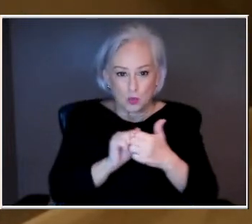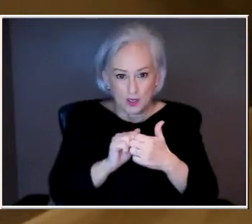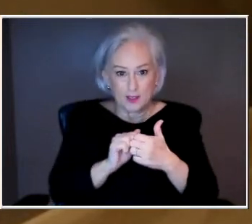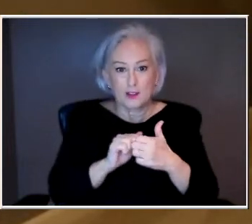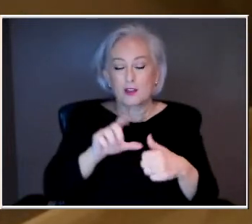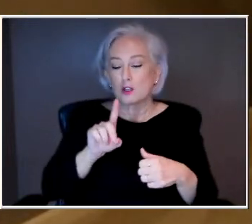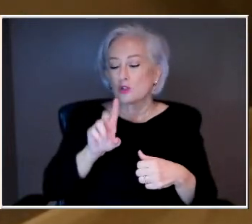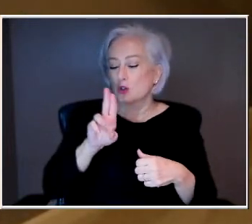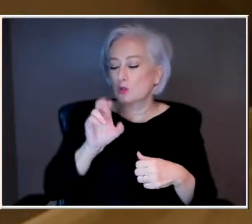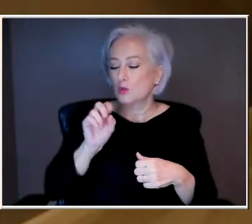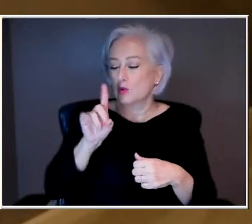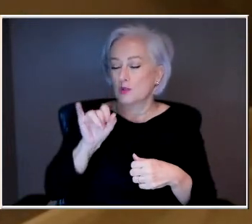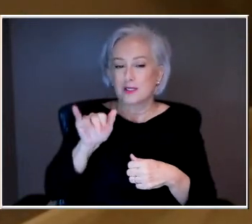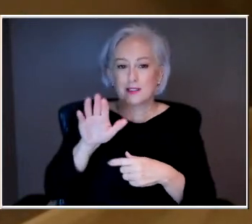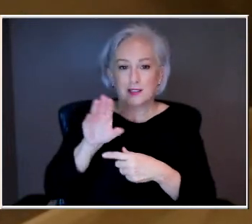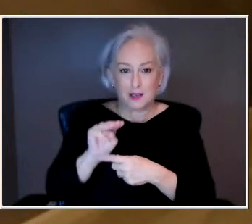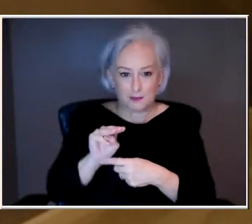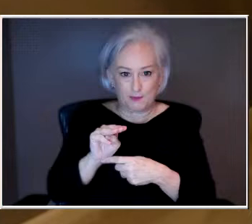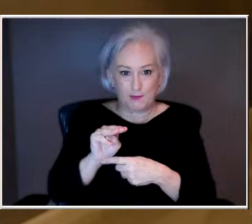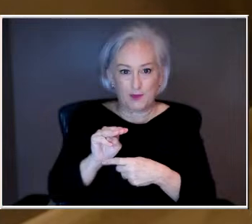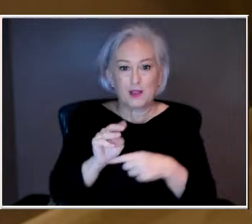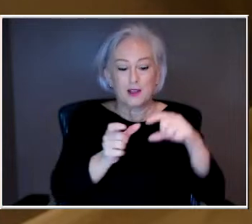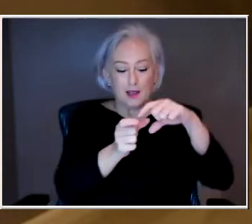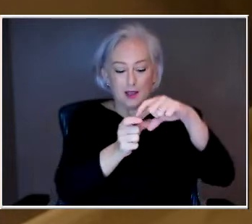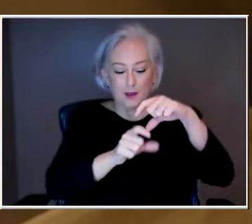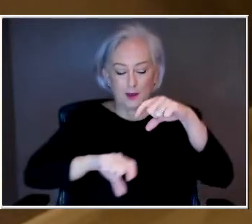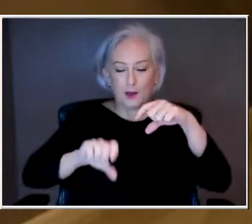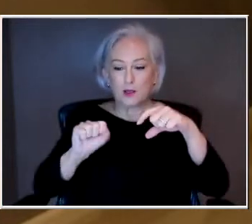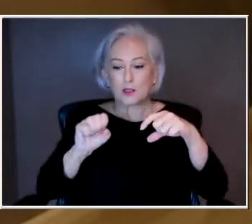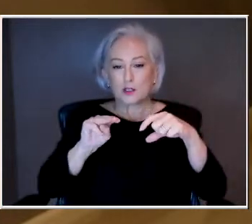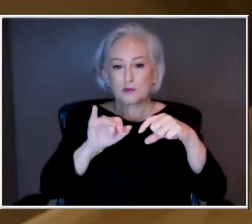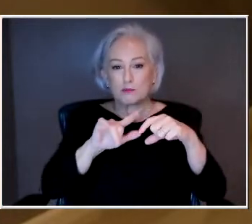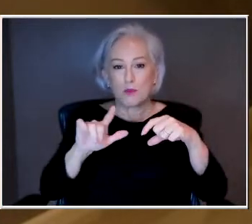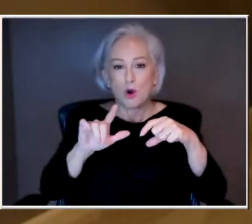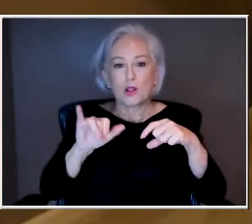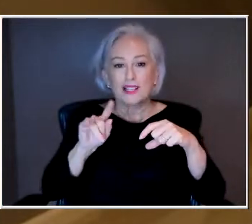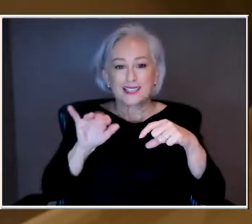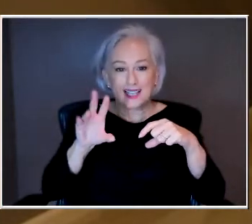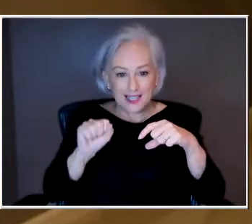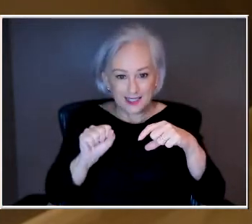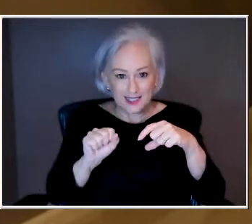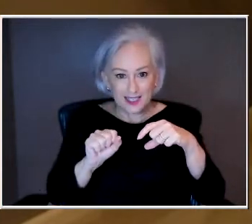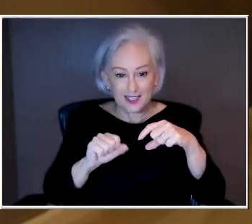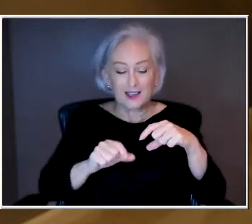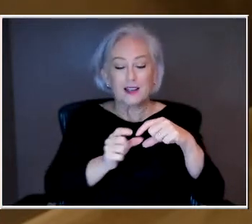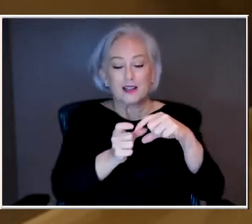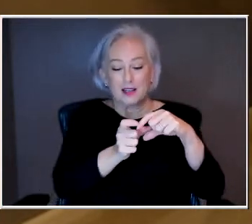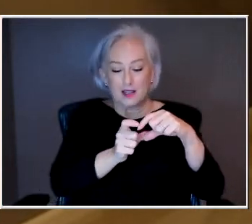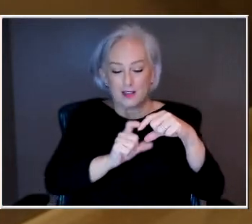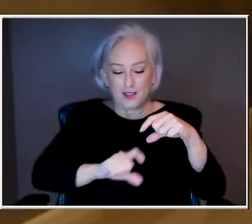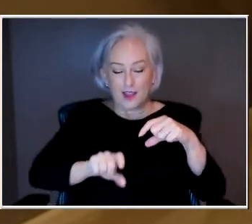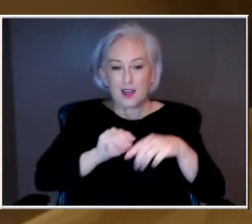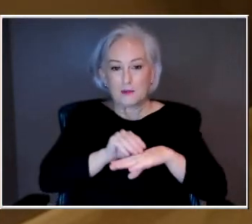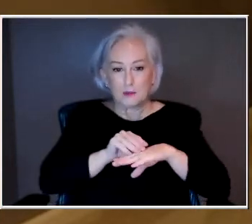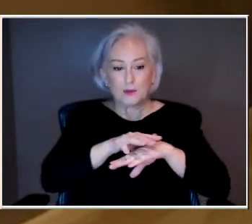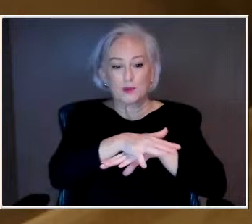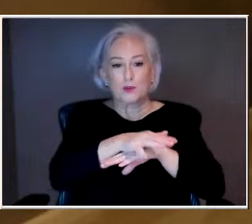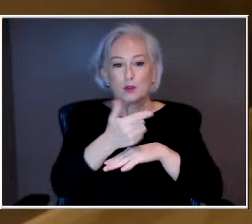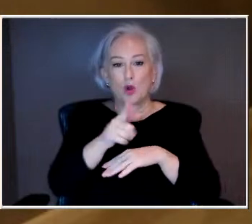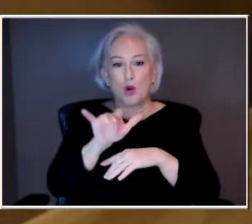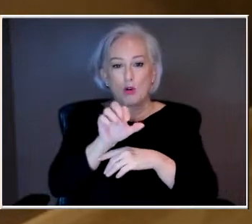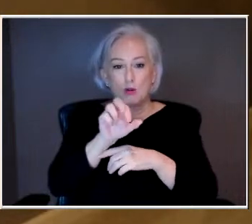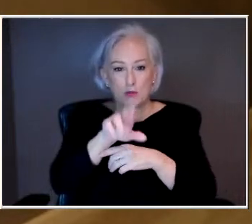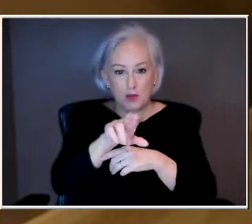bile duct system runs in through the head of the pancreas and opens into the small intestine. So once you take out